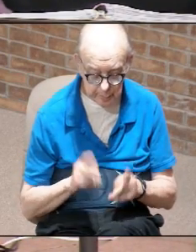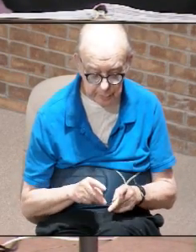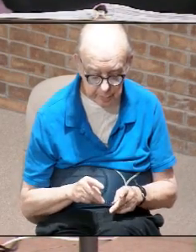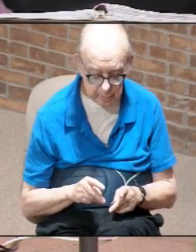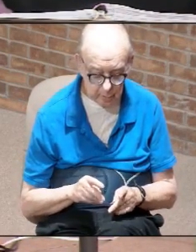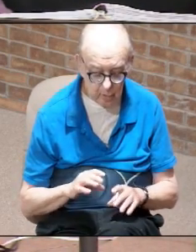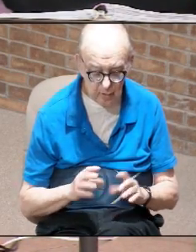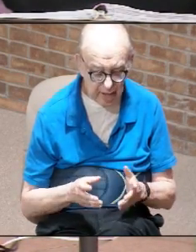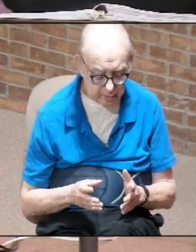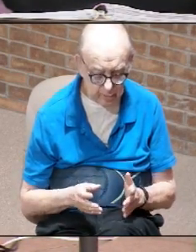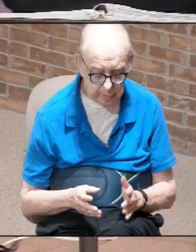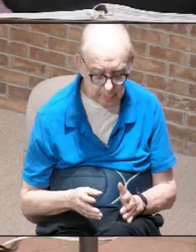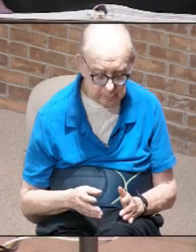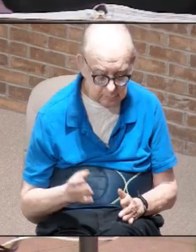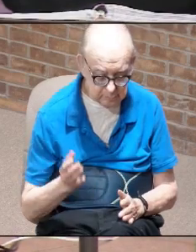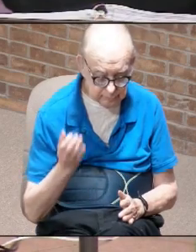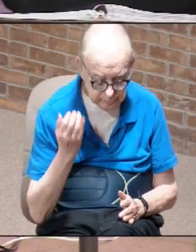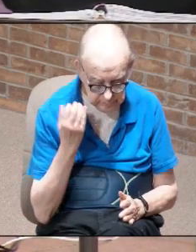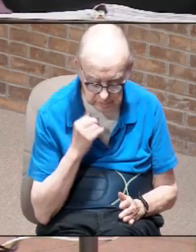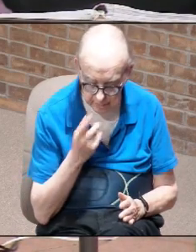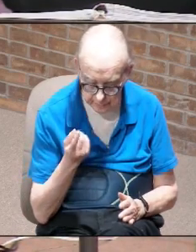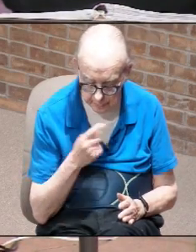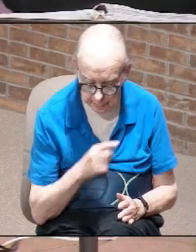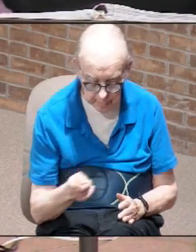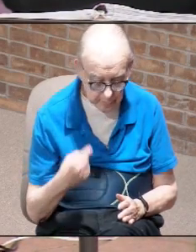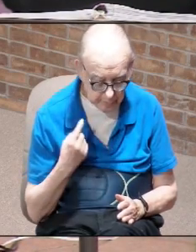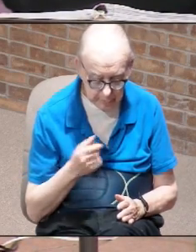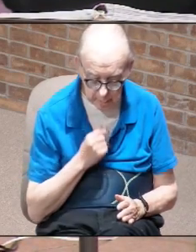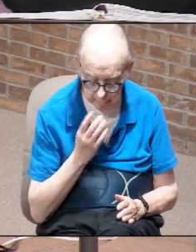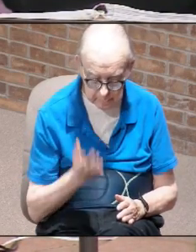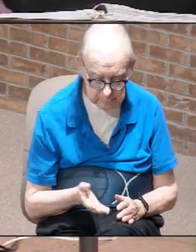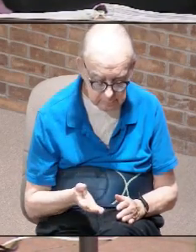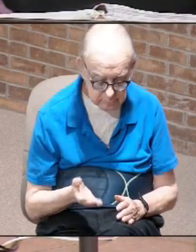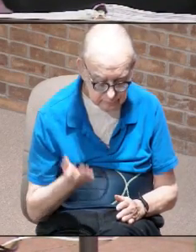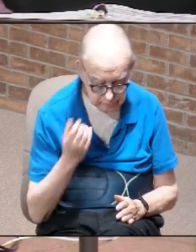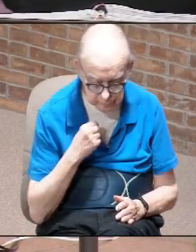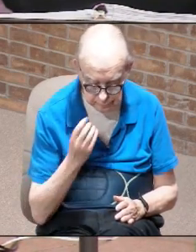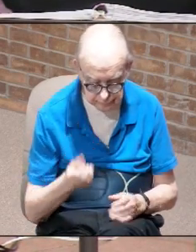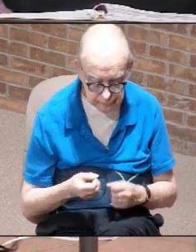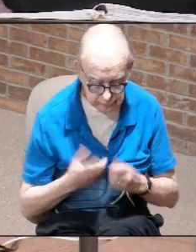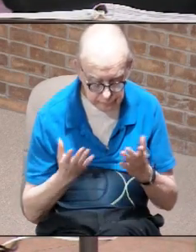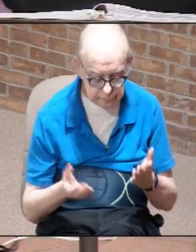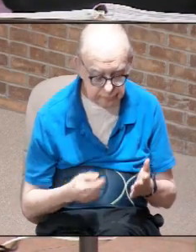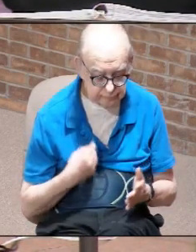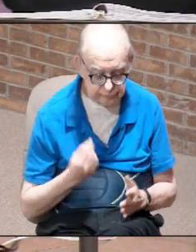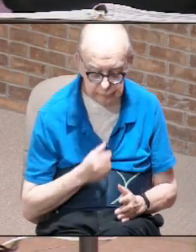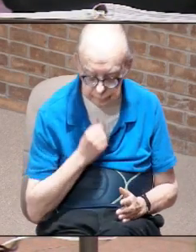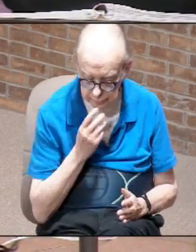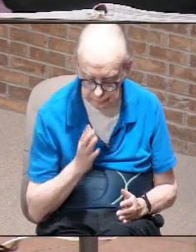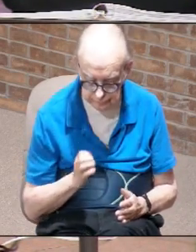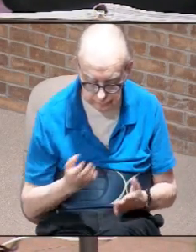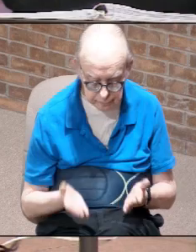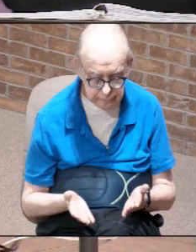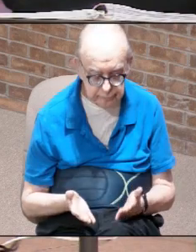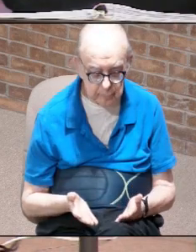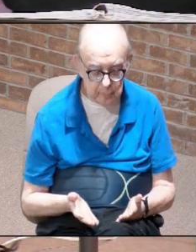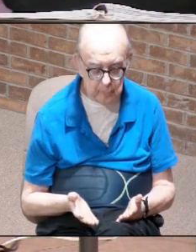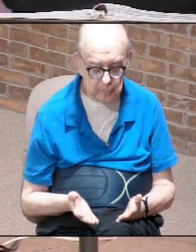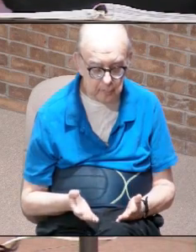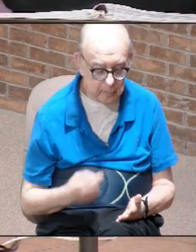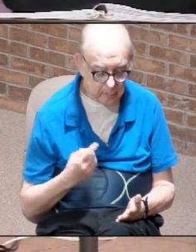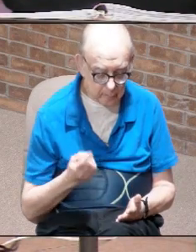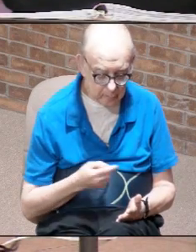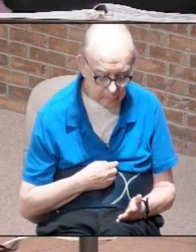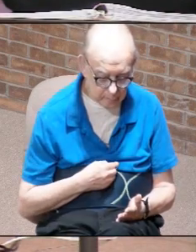Because if it wasn't for them, we wouldn't be here. If it wasn't for their sacrifices, we wouldn't be here.